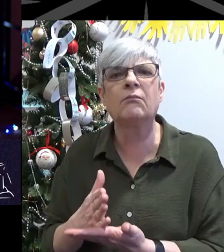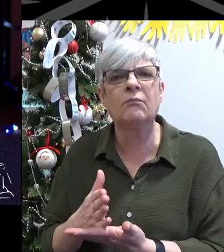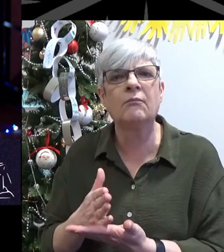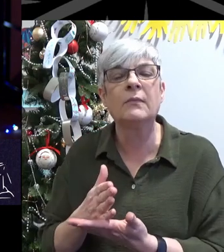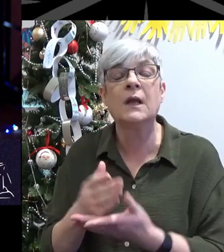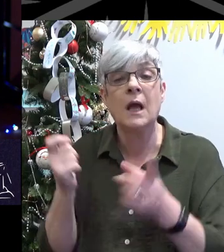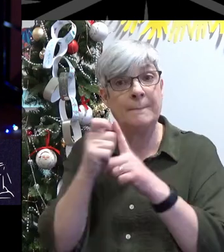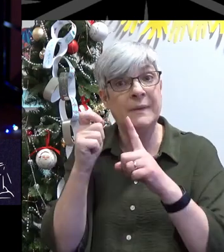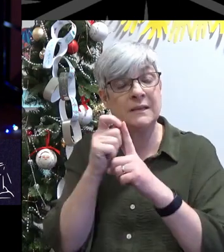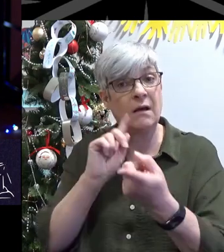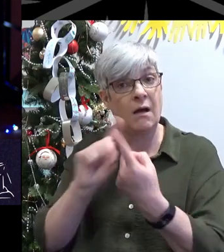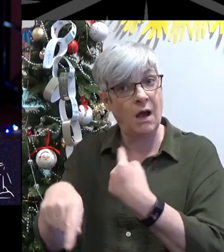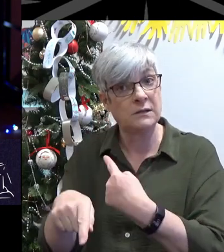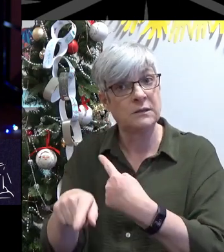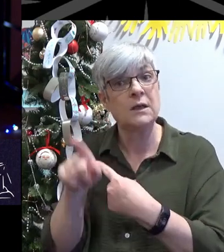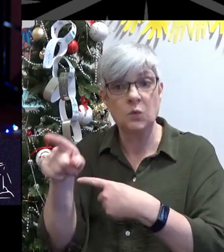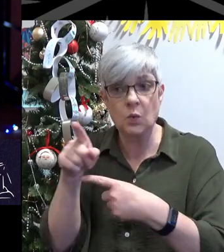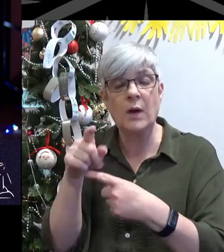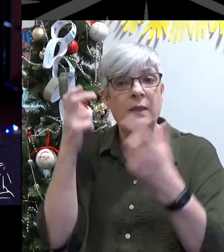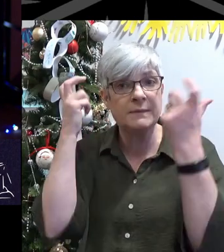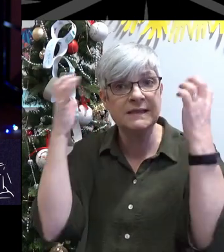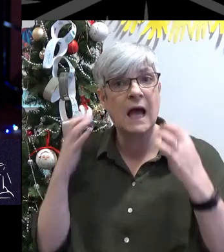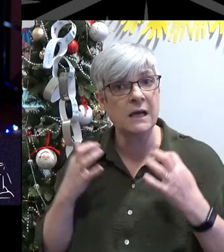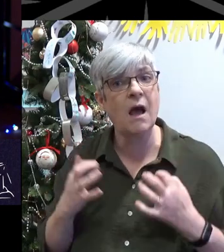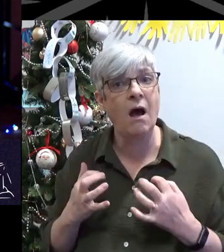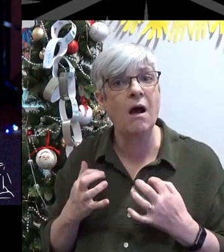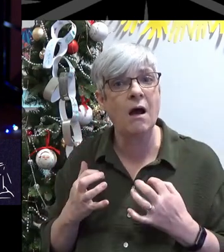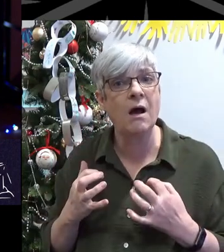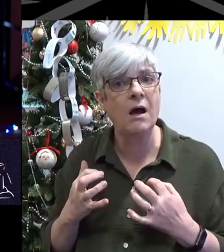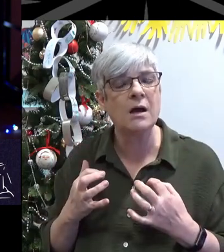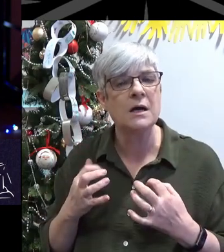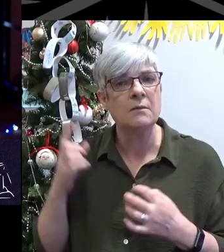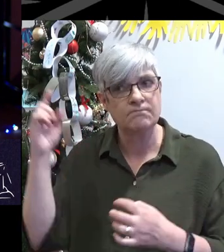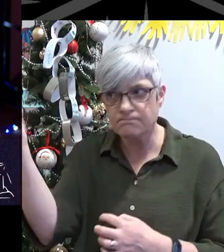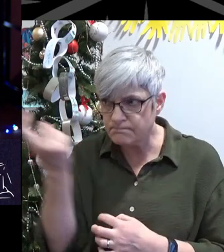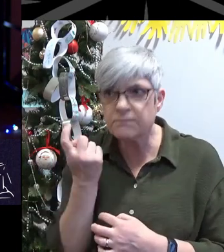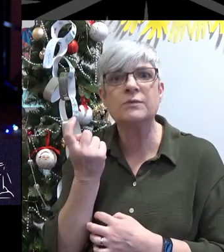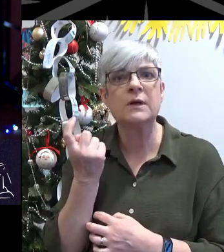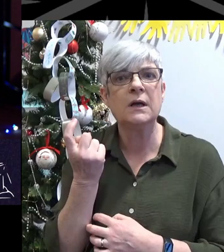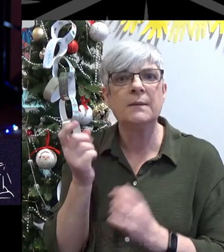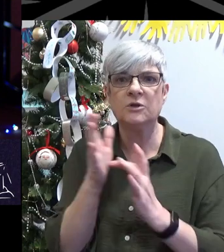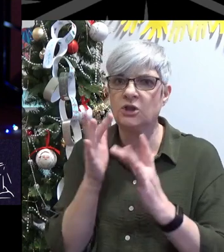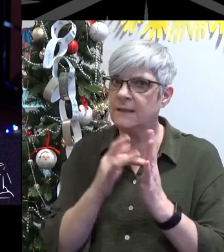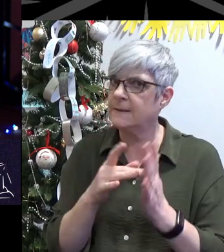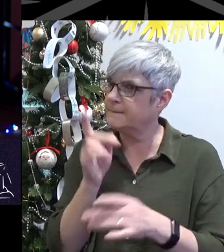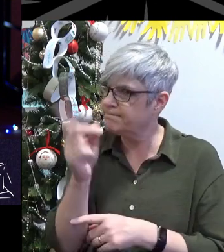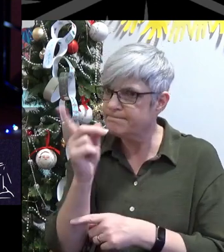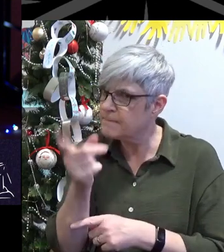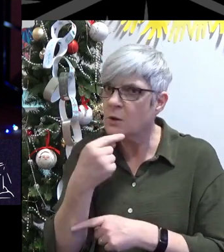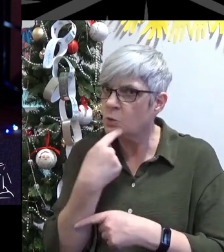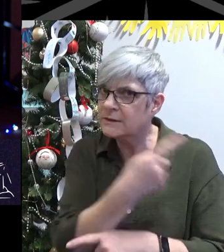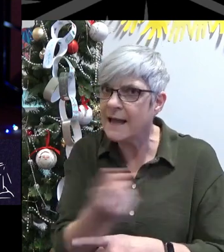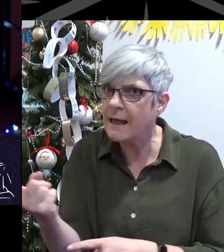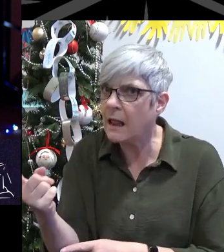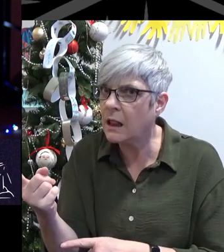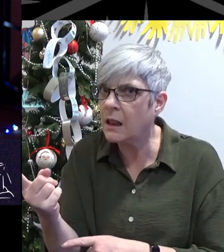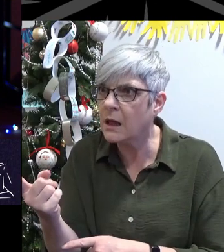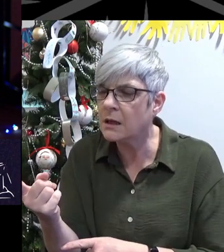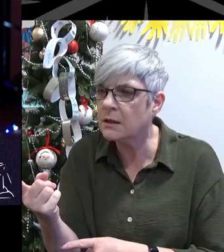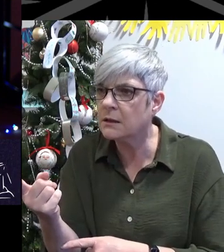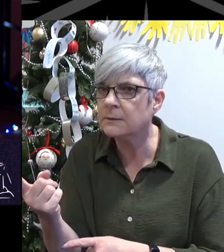Peter answered, "You are the Messiah." But Jesus warned them not to tell anyone about him.